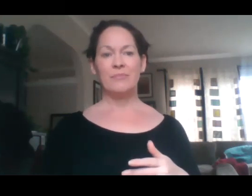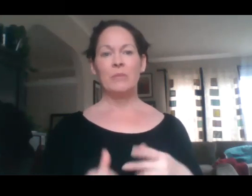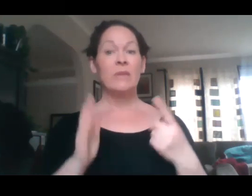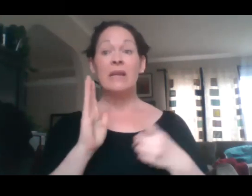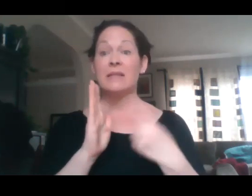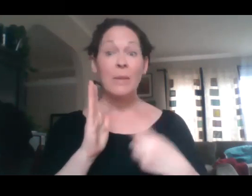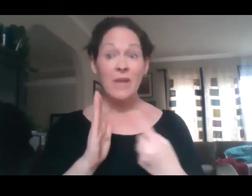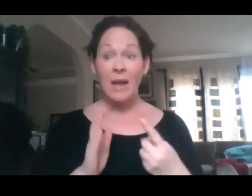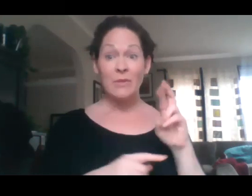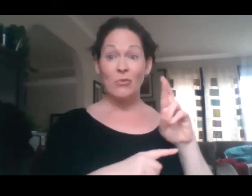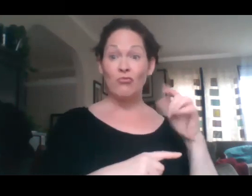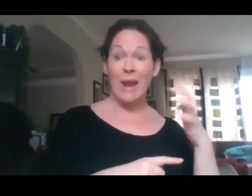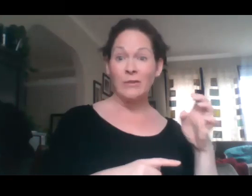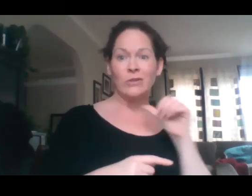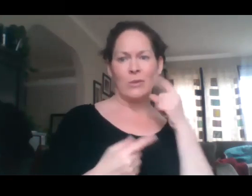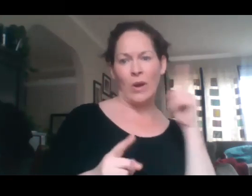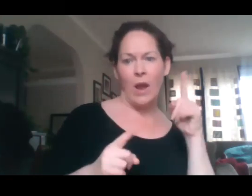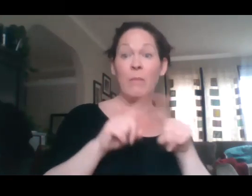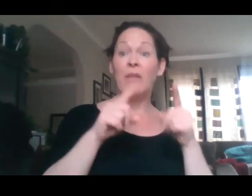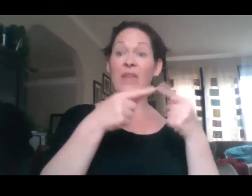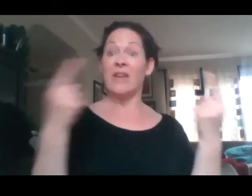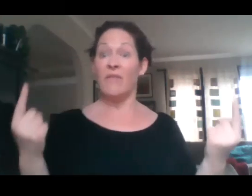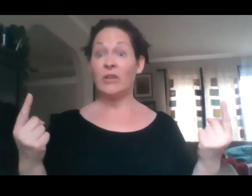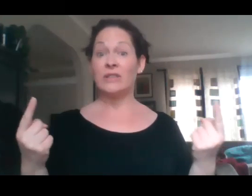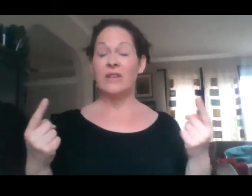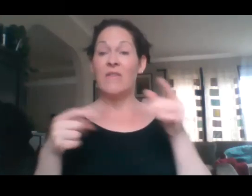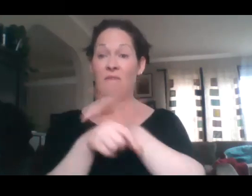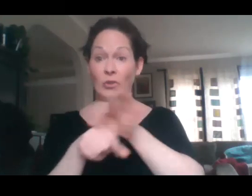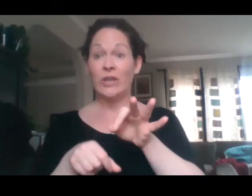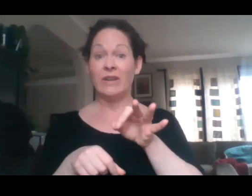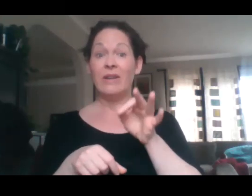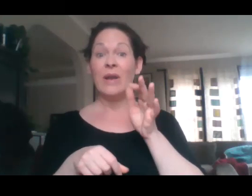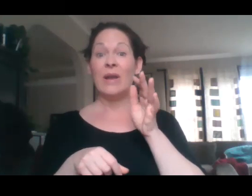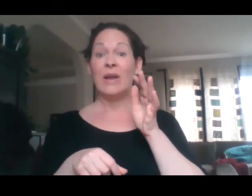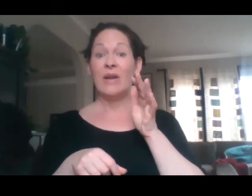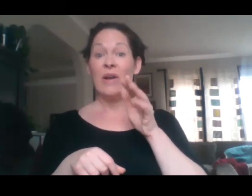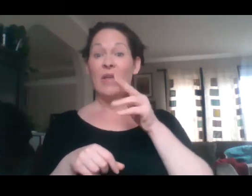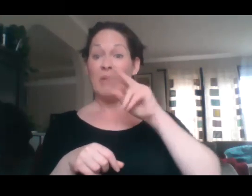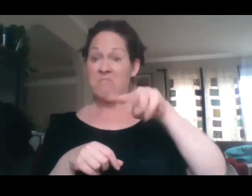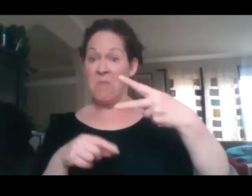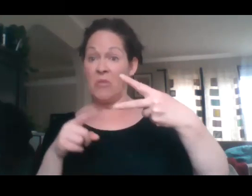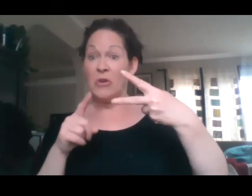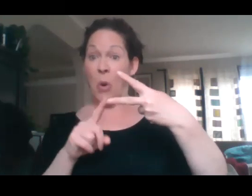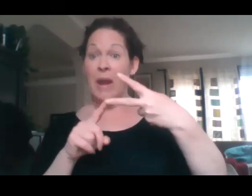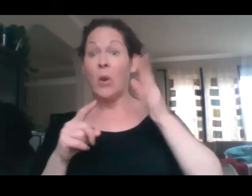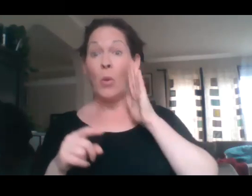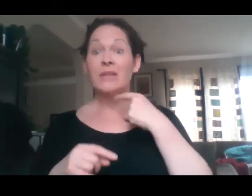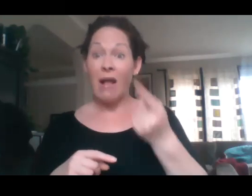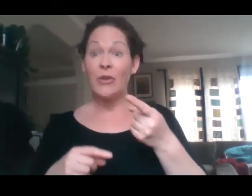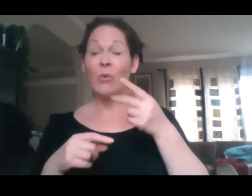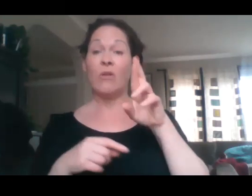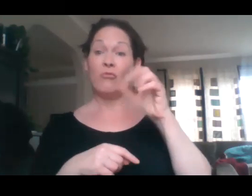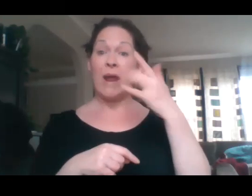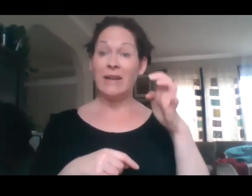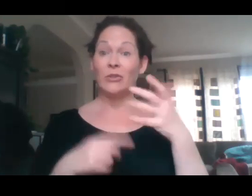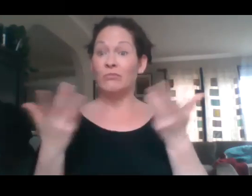Our inverse will tell that for us, because we'll create some inverse function and its domain restrictions will tell us about the range. In